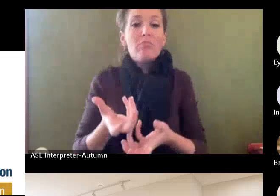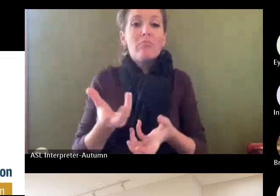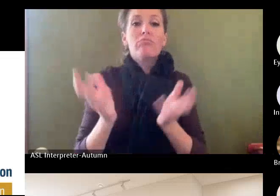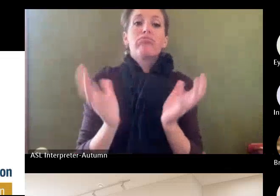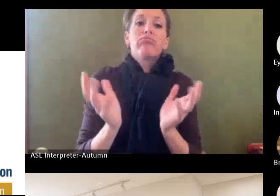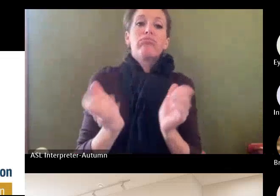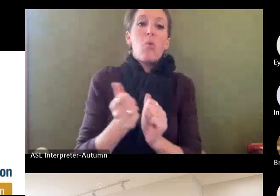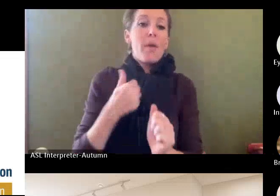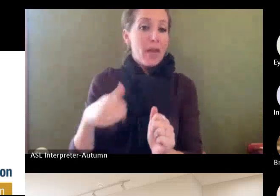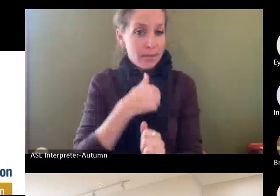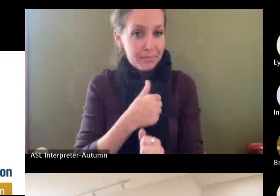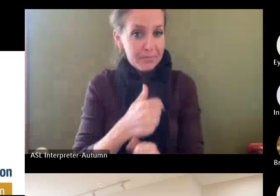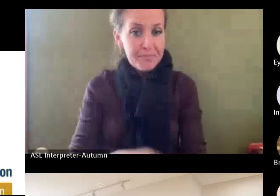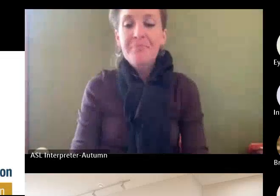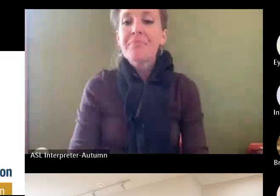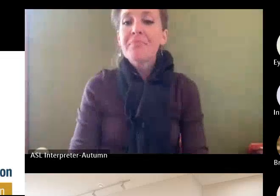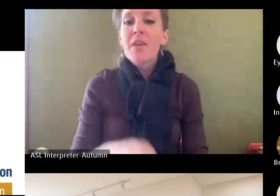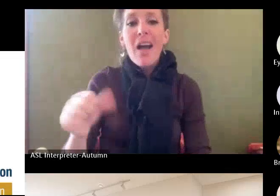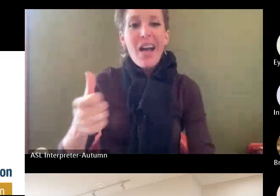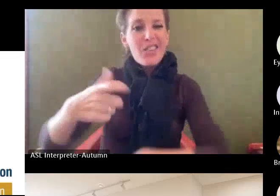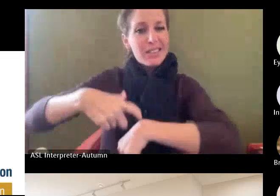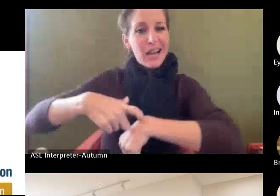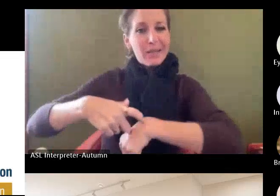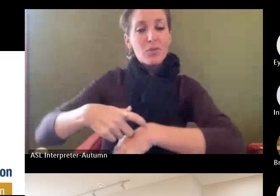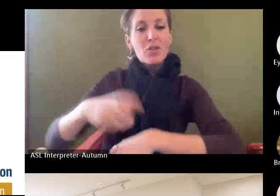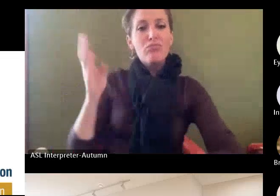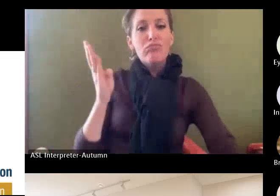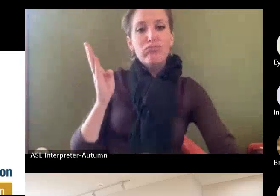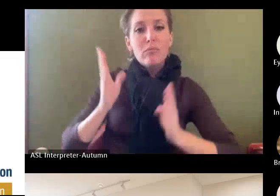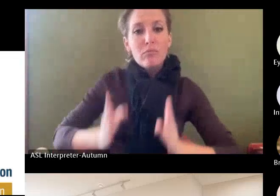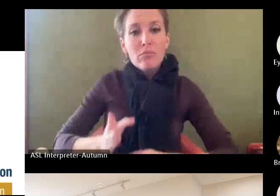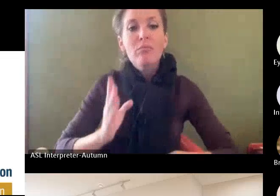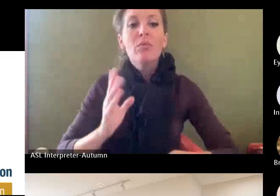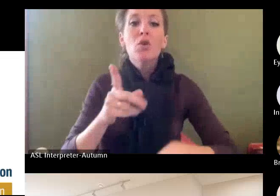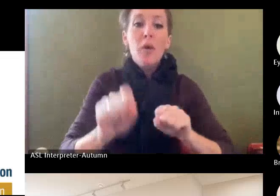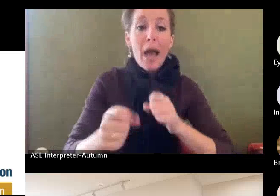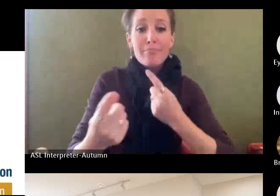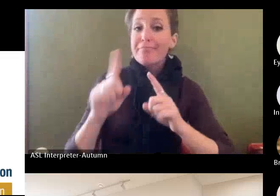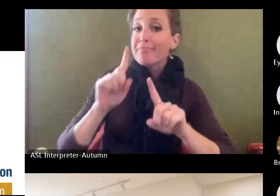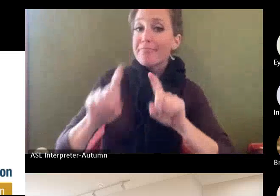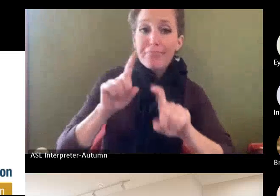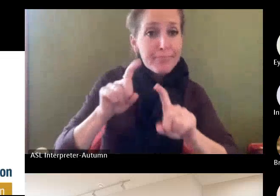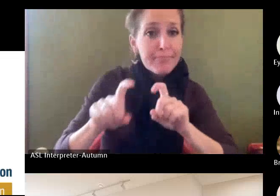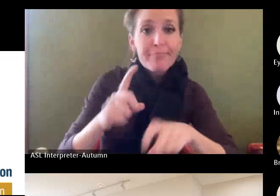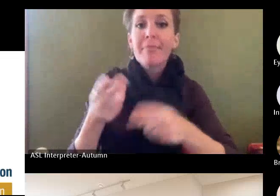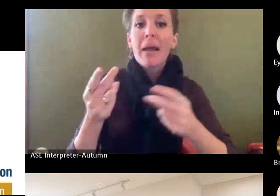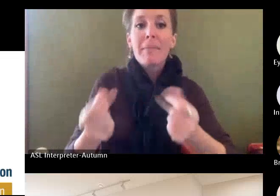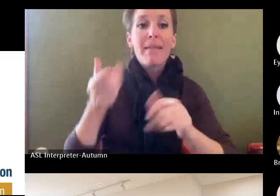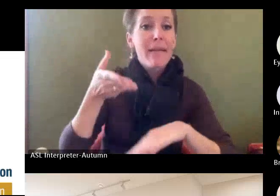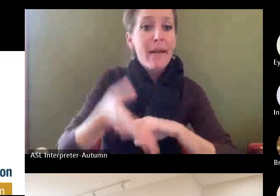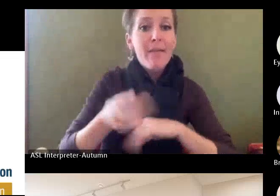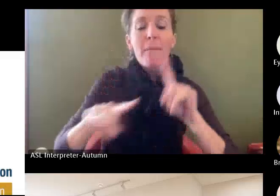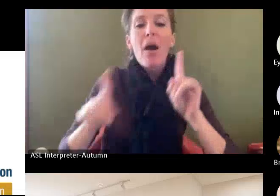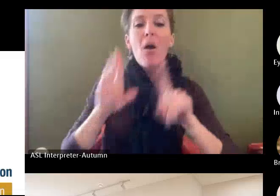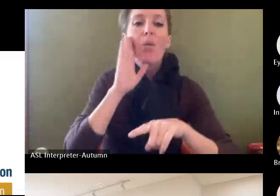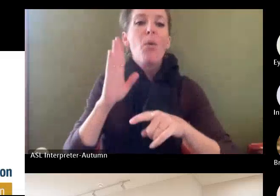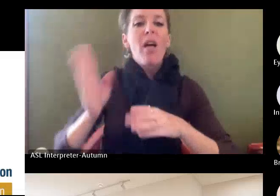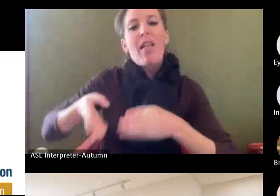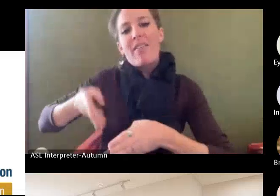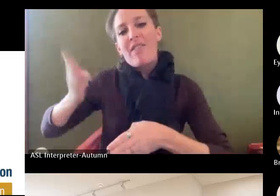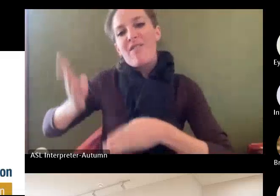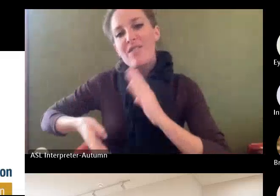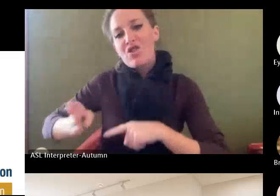other times that the speakers will speak, you're welcome to ask some questions immediately afterwards, but we will have a longer question and answer session at the